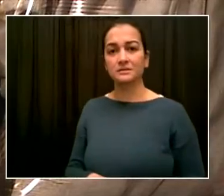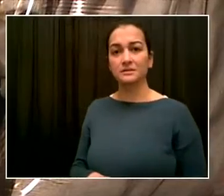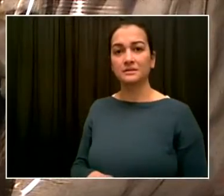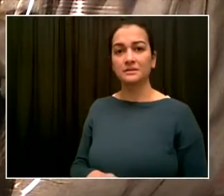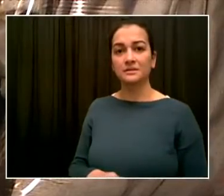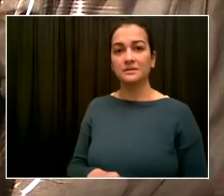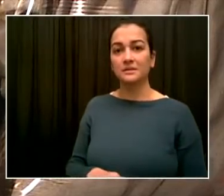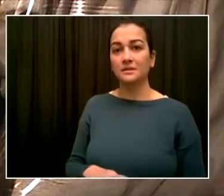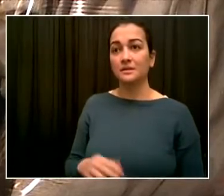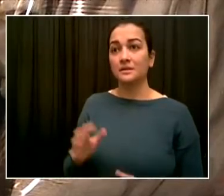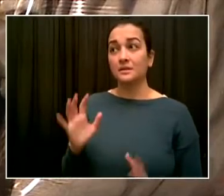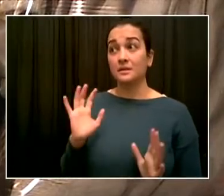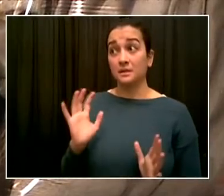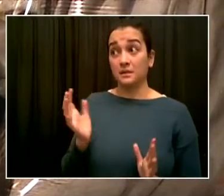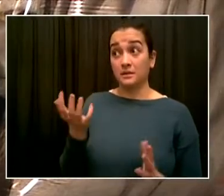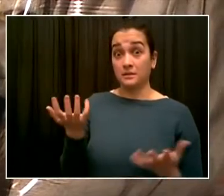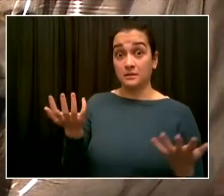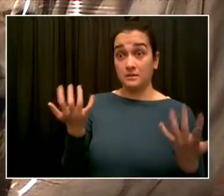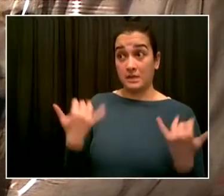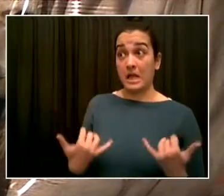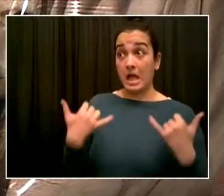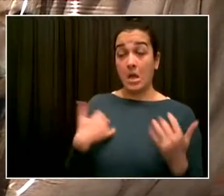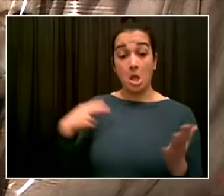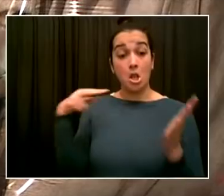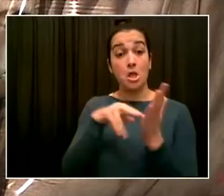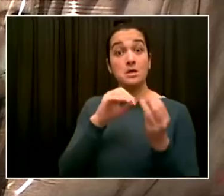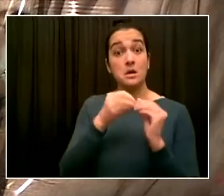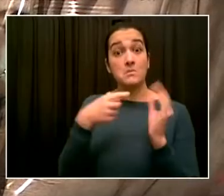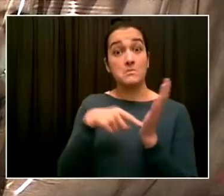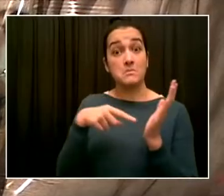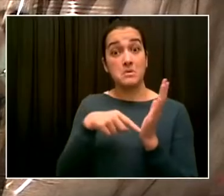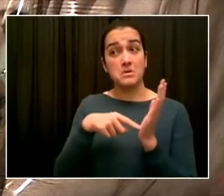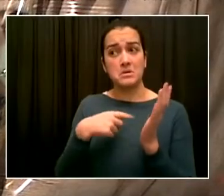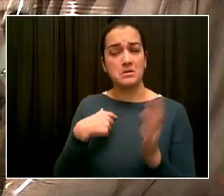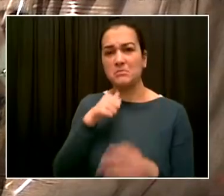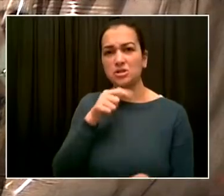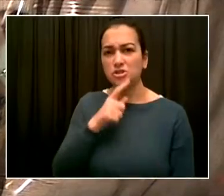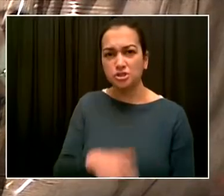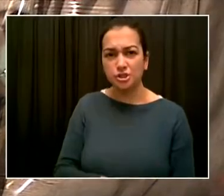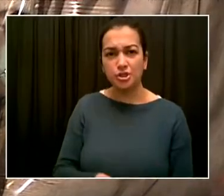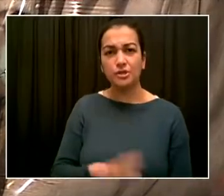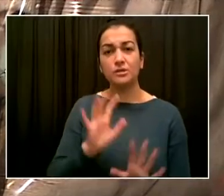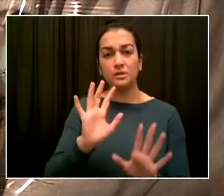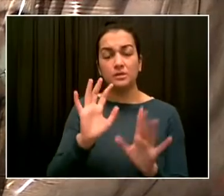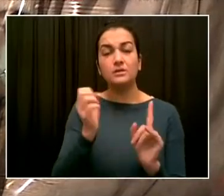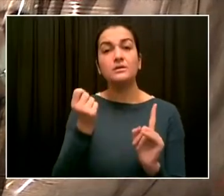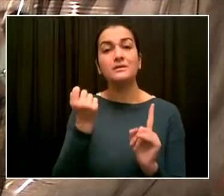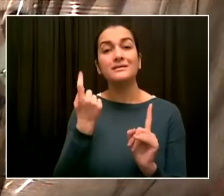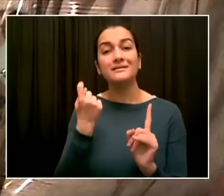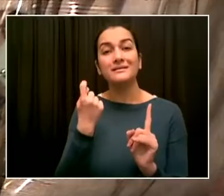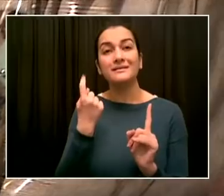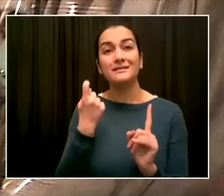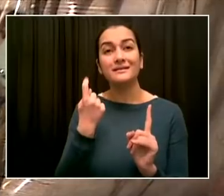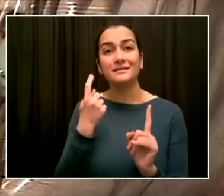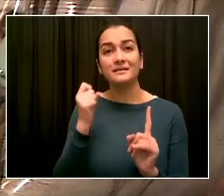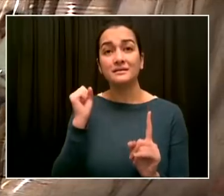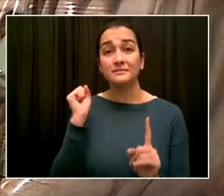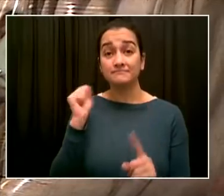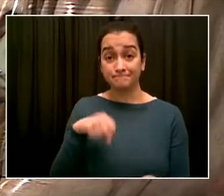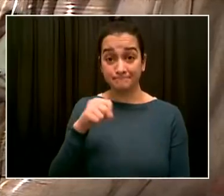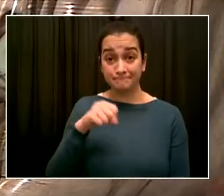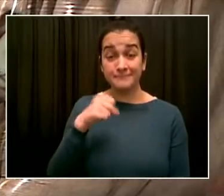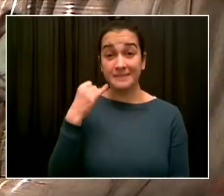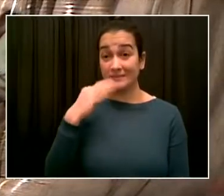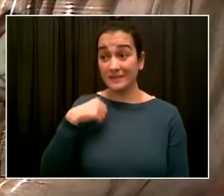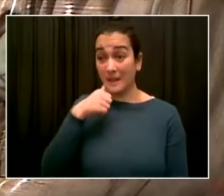being charged interest, and I intend to pay it all back. I mean, I've said this so many times publicly. I'll say again. I intend to pay it all back. I will pay it all back.